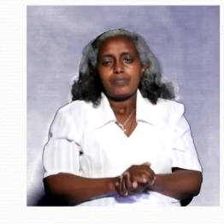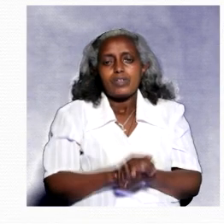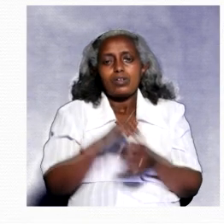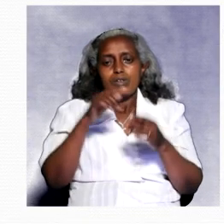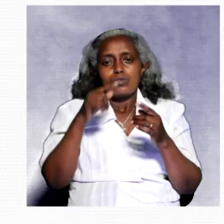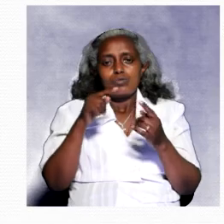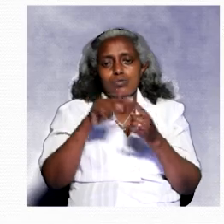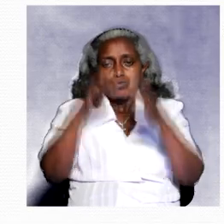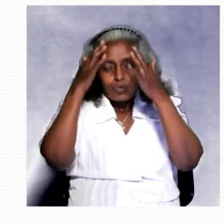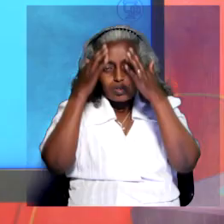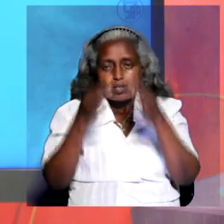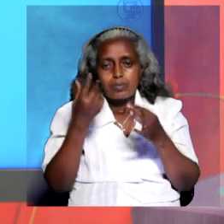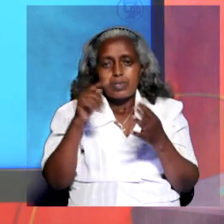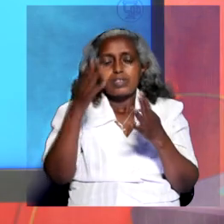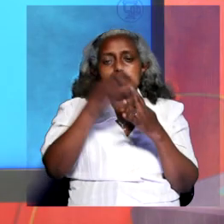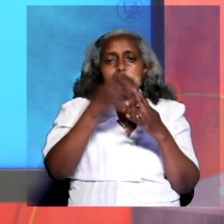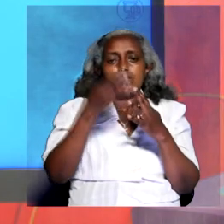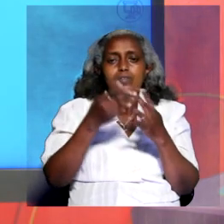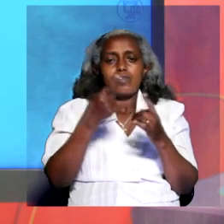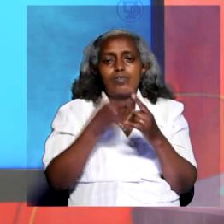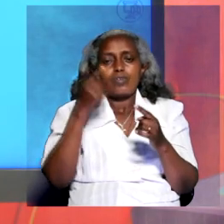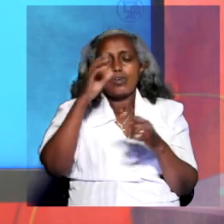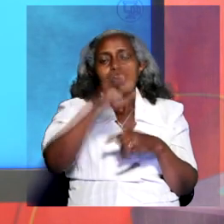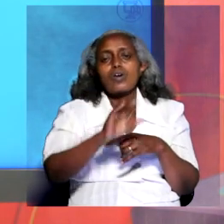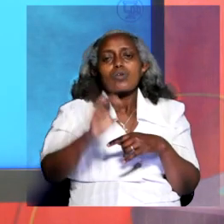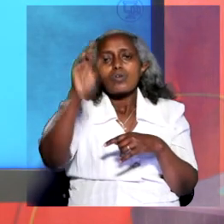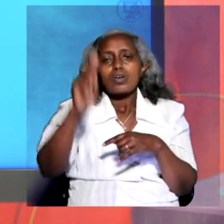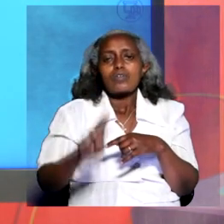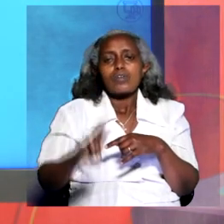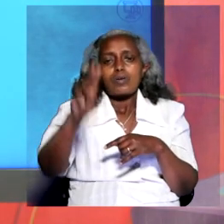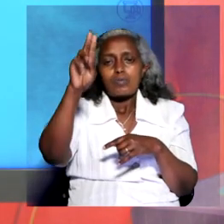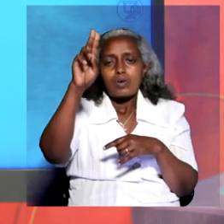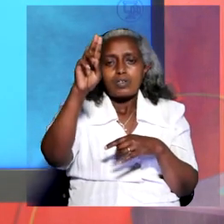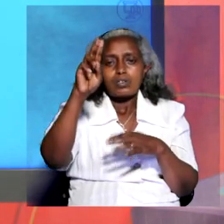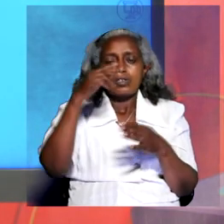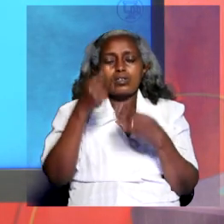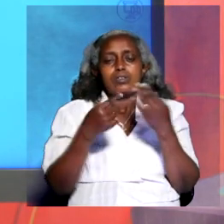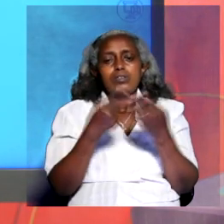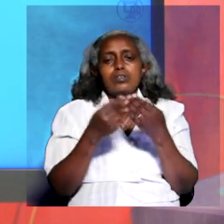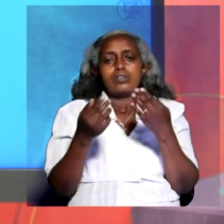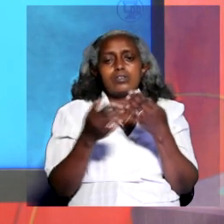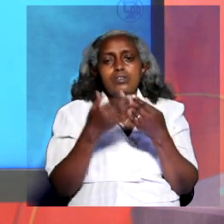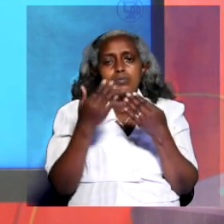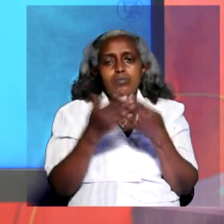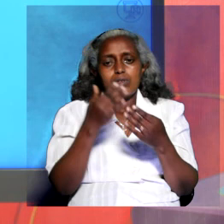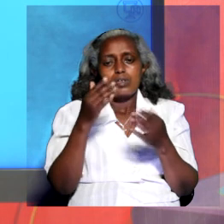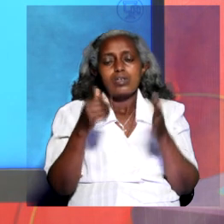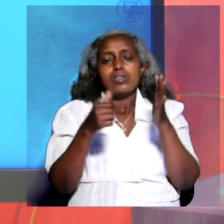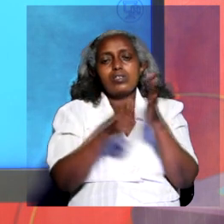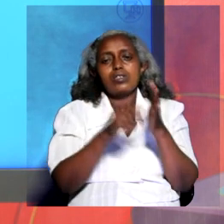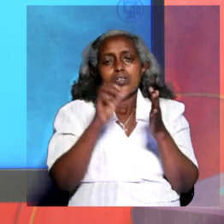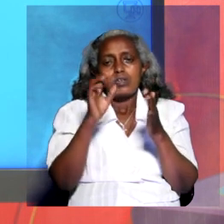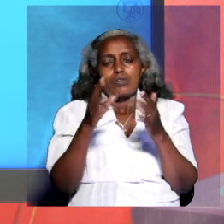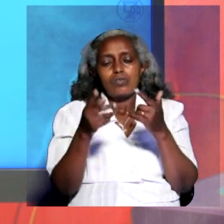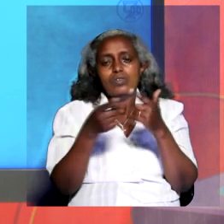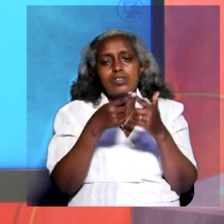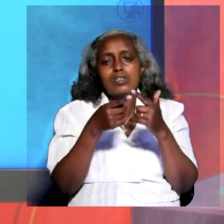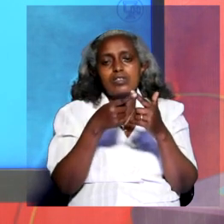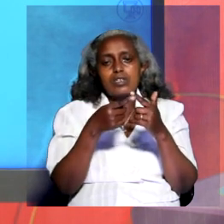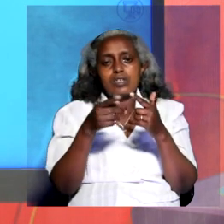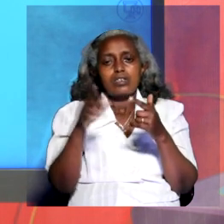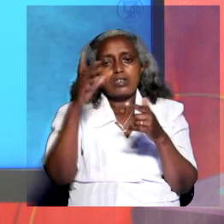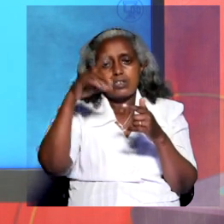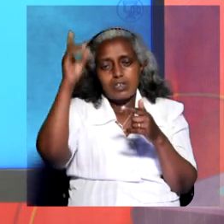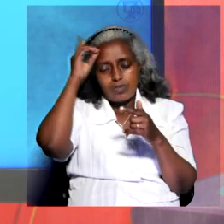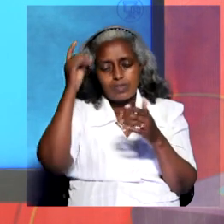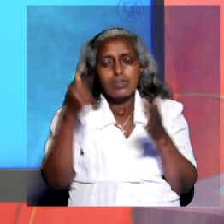to determine the interval for concave upward, simply you see the sign of the second derivative. If the